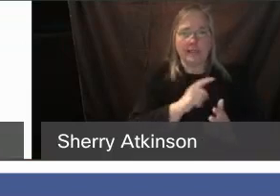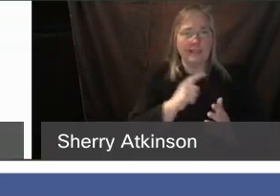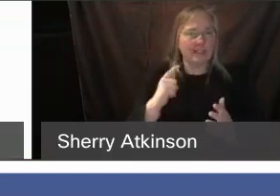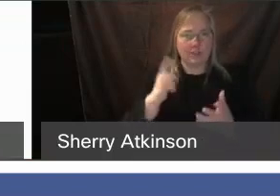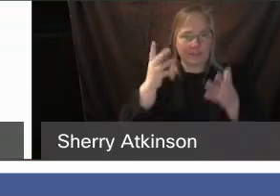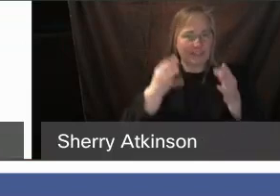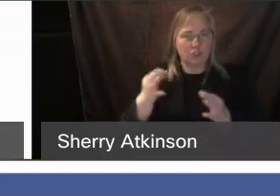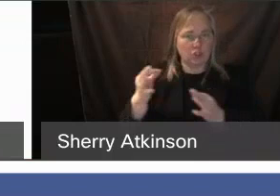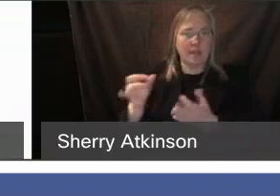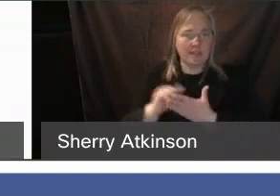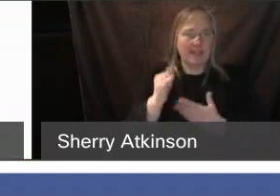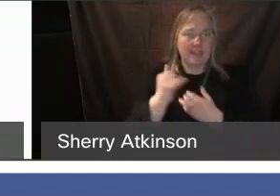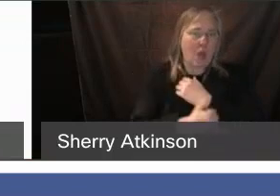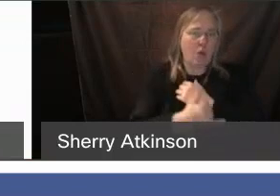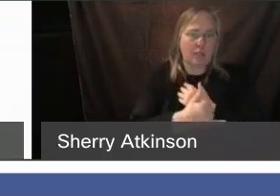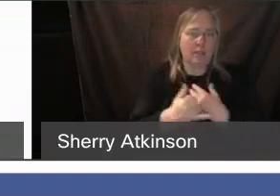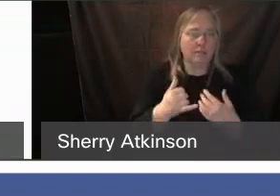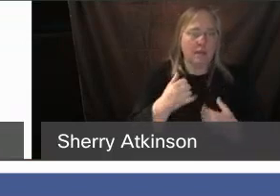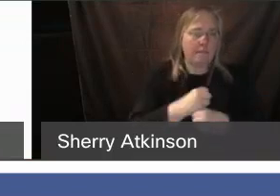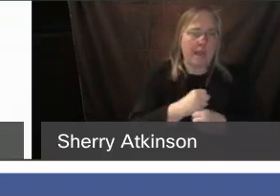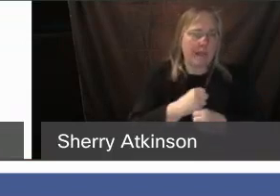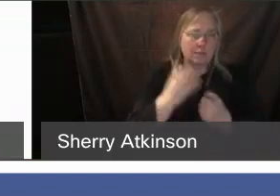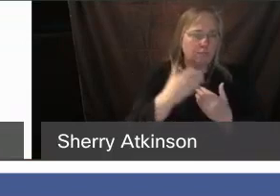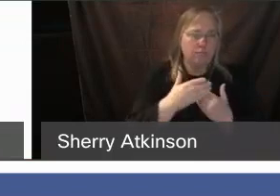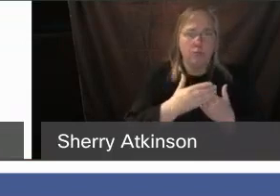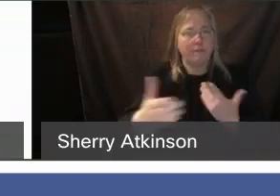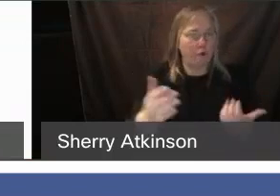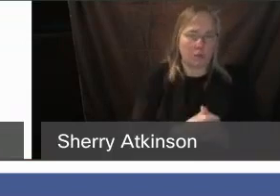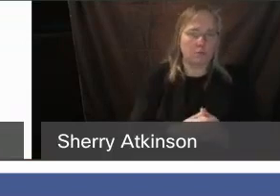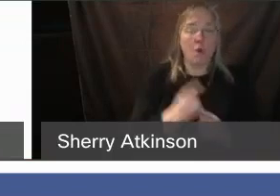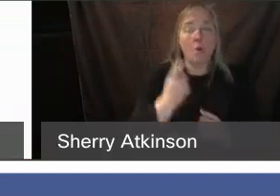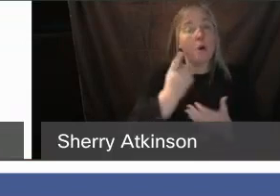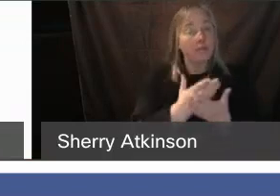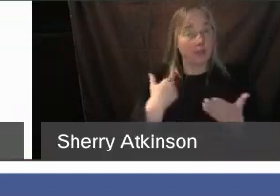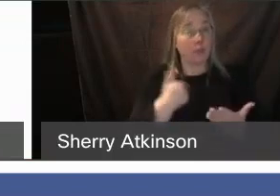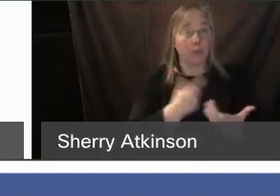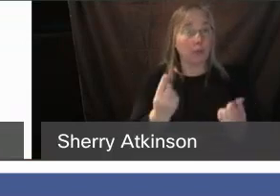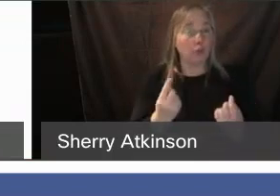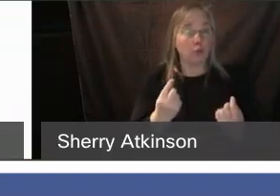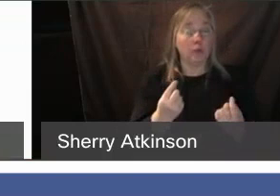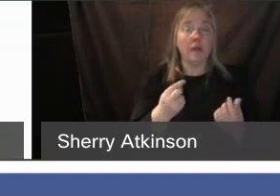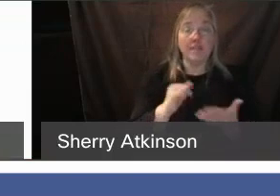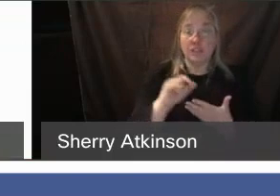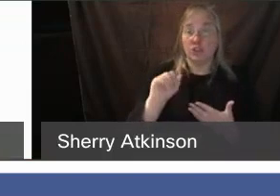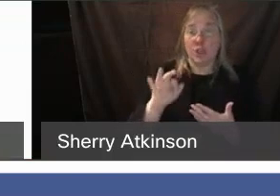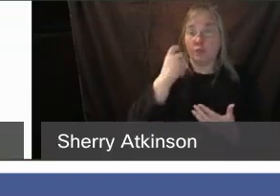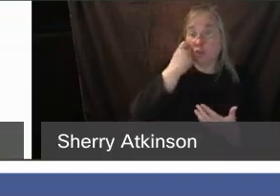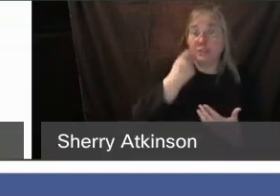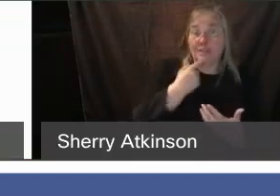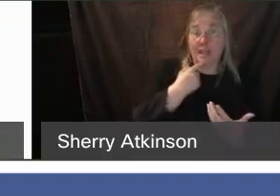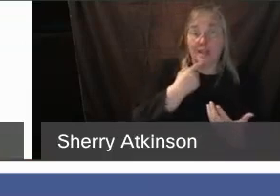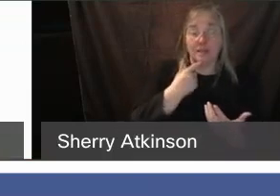the county makes moving forward. One of the things that we do, and which Jeff was just sharing with you, is we look